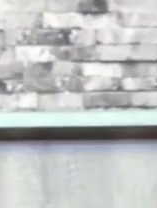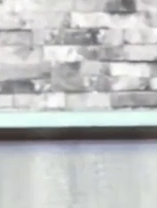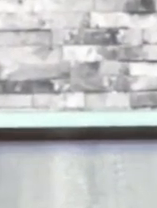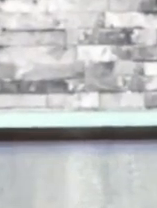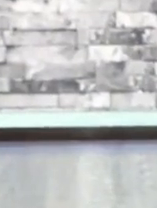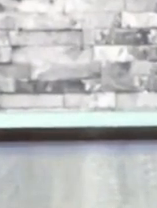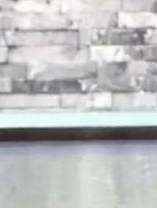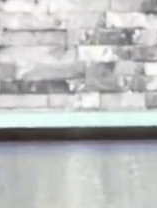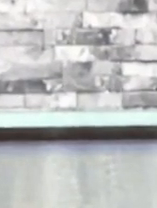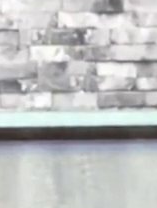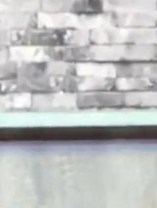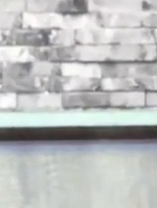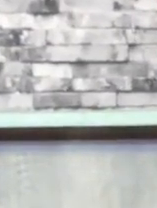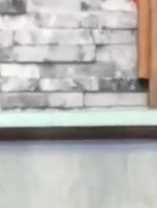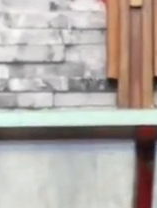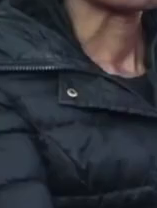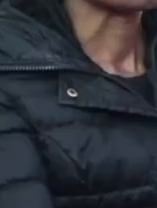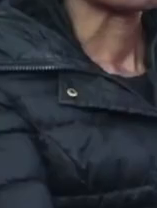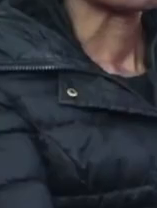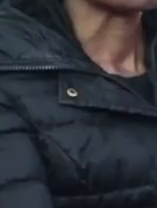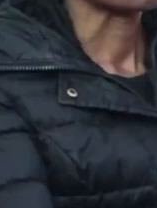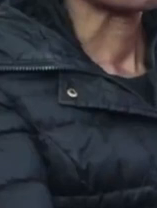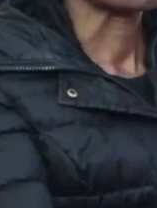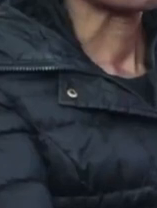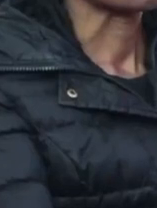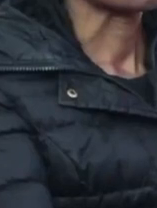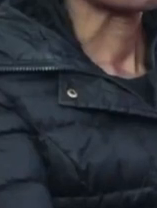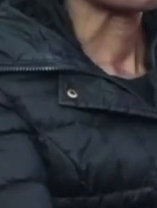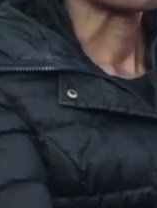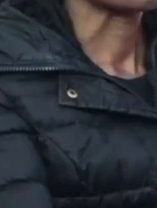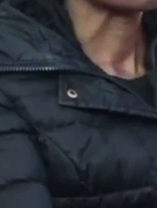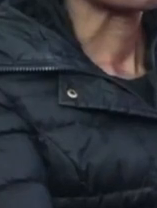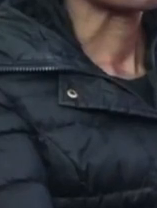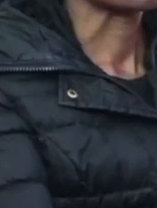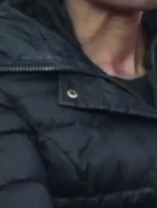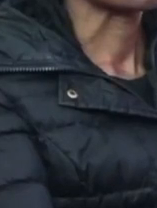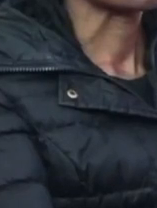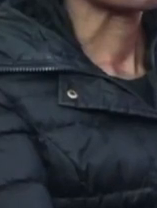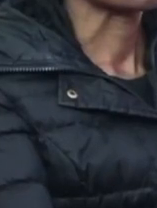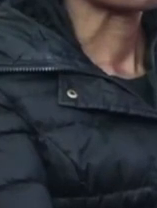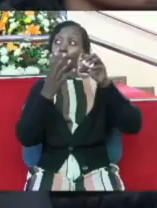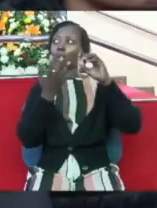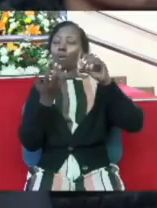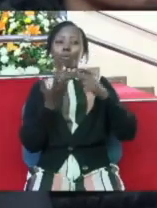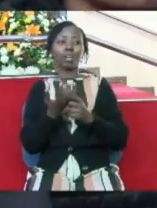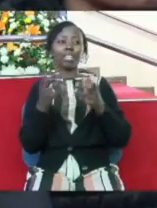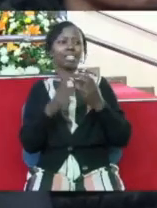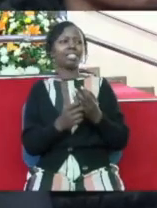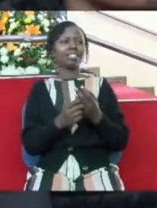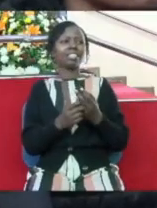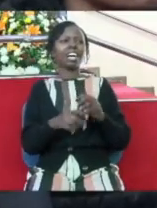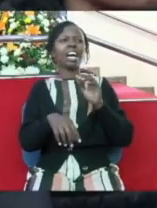love the Lord. Wakati mwingi tukiwa wadogo tunampenda Mungu. But as soon as we get married, we start being preoccupied by our spouses and